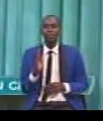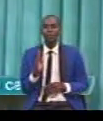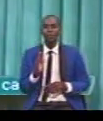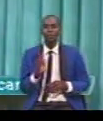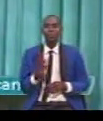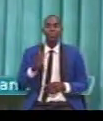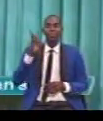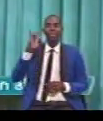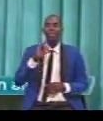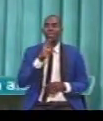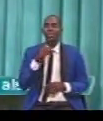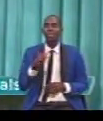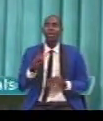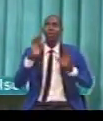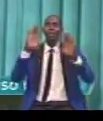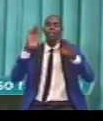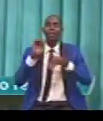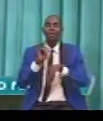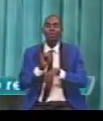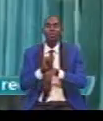Let's rejoice before the Lord.